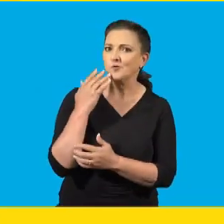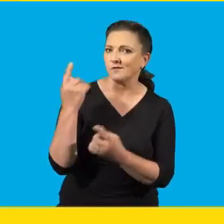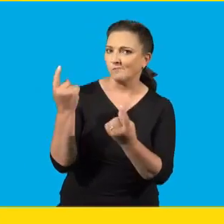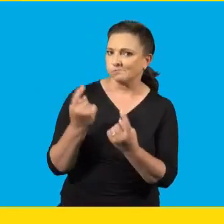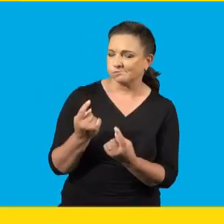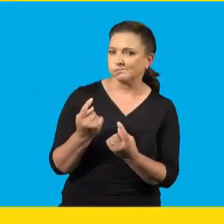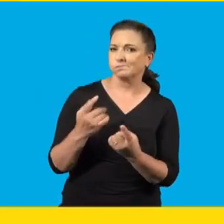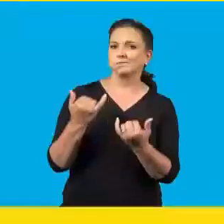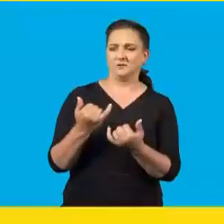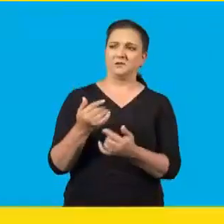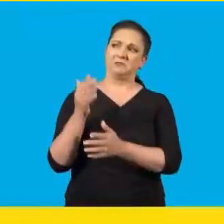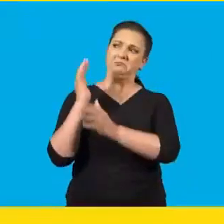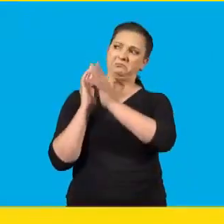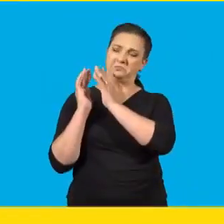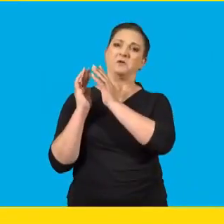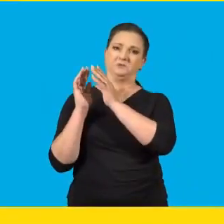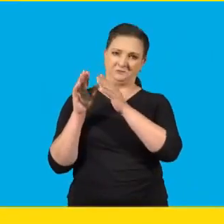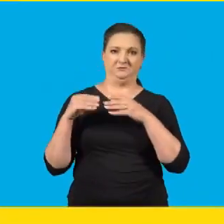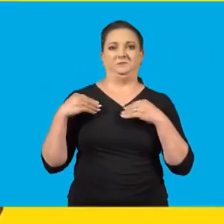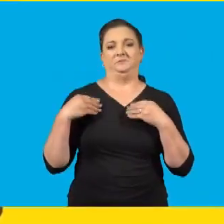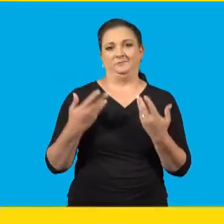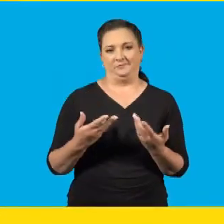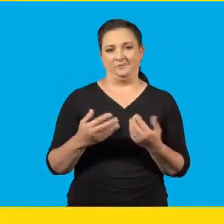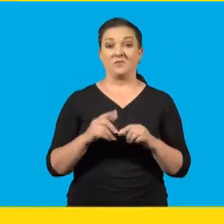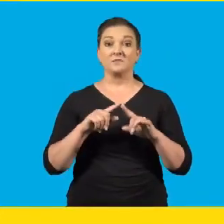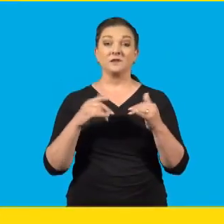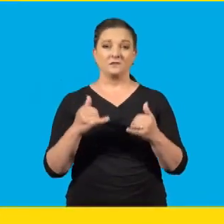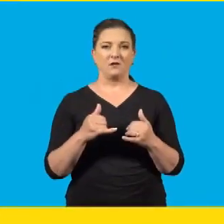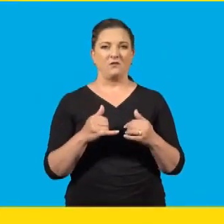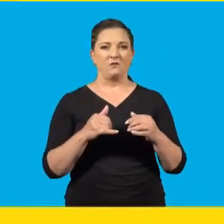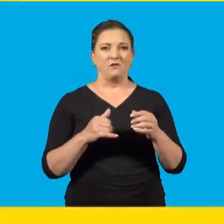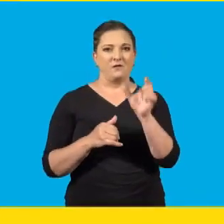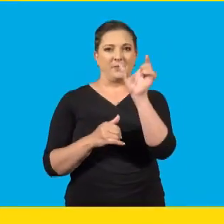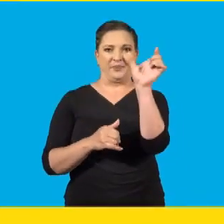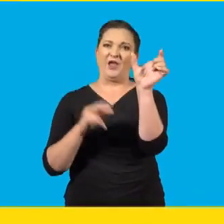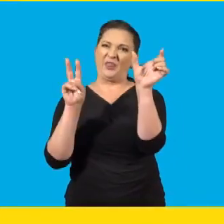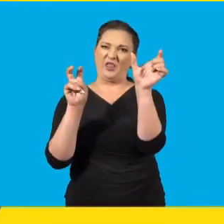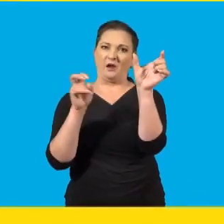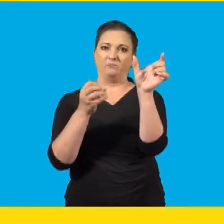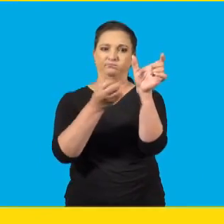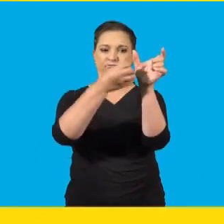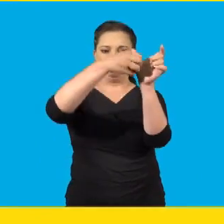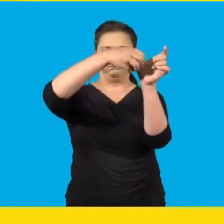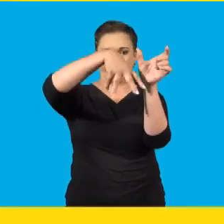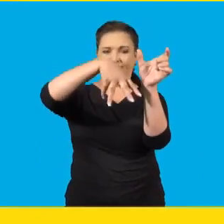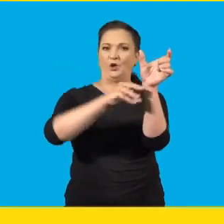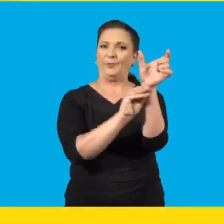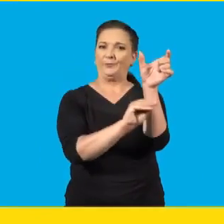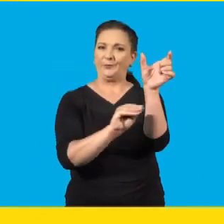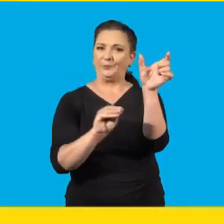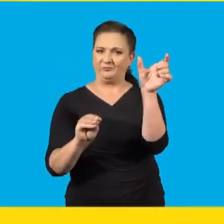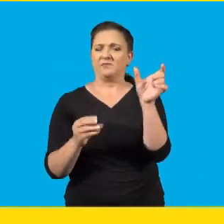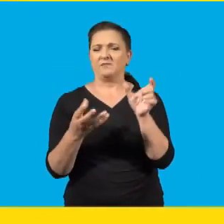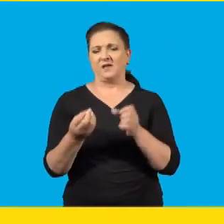Africa and coming to terms with the past. Now remember, there are lots of sub-themes or subsections that go